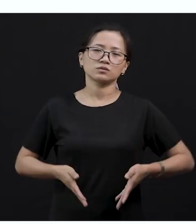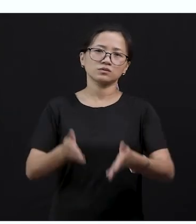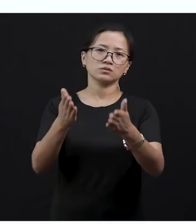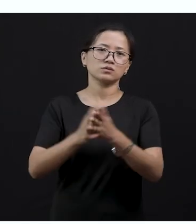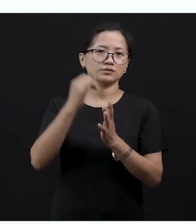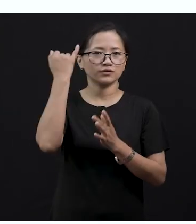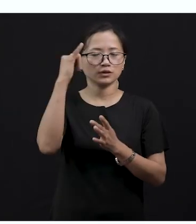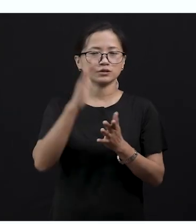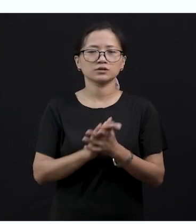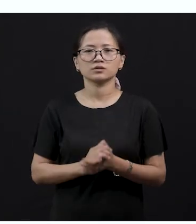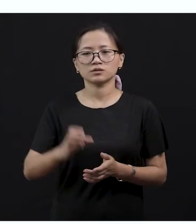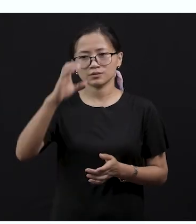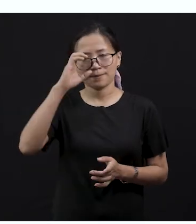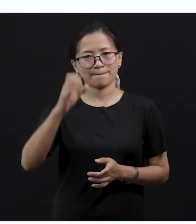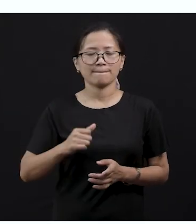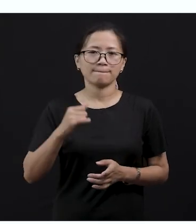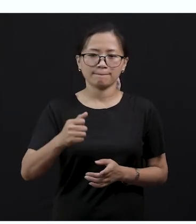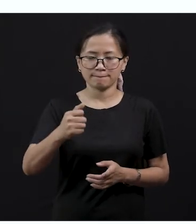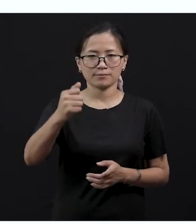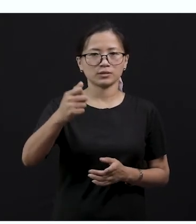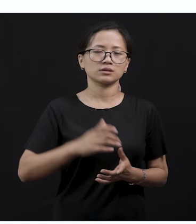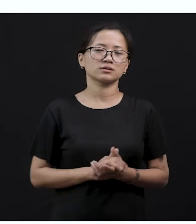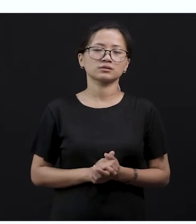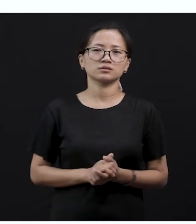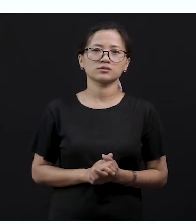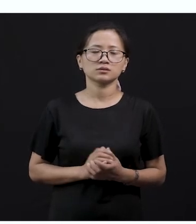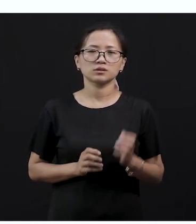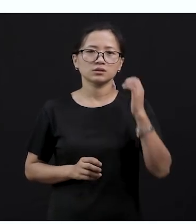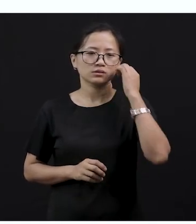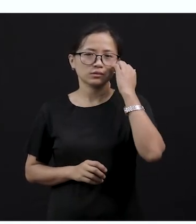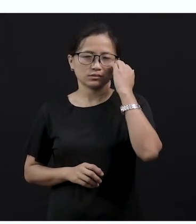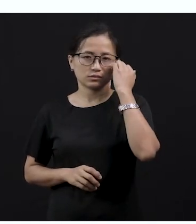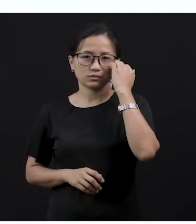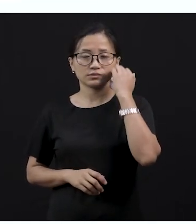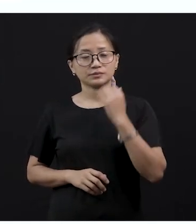was the idea of Mahatma Gandhi. All right.